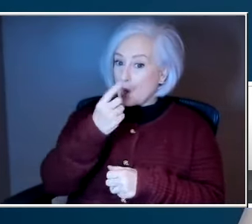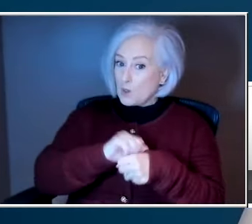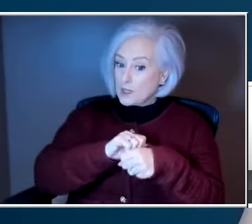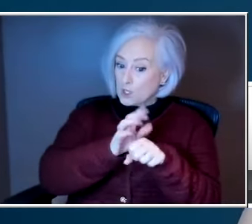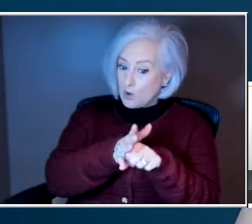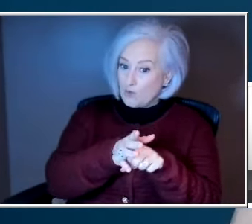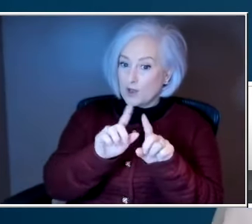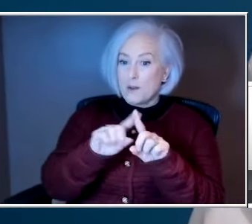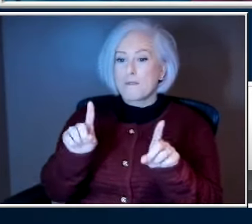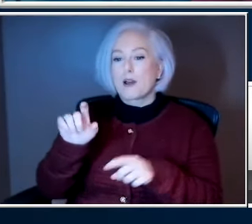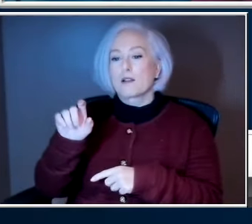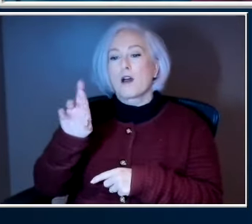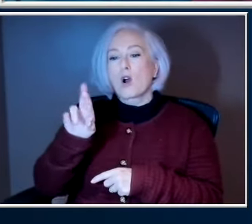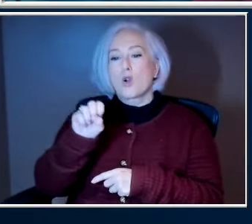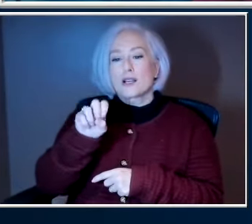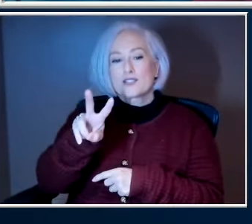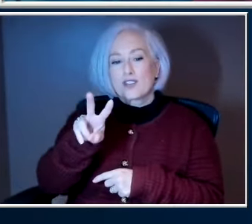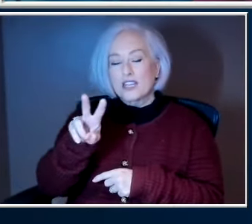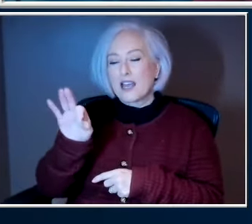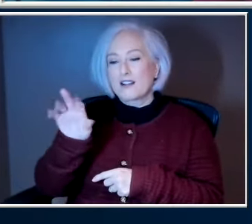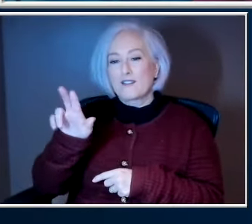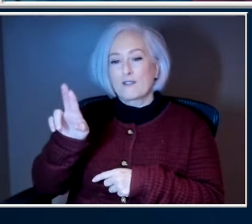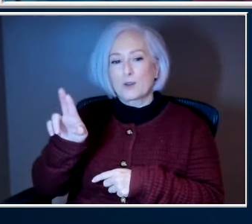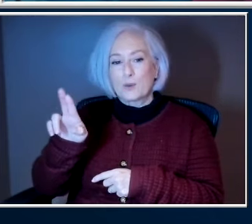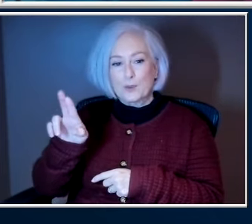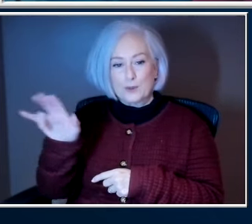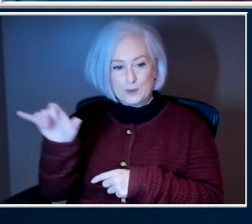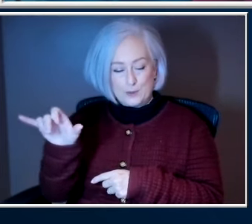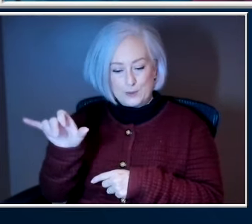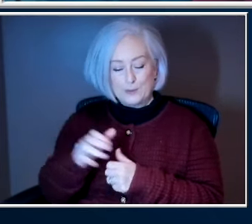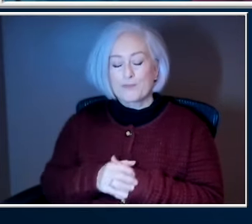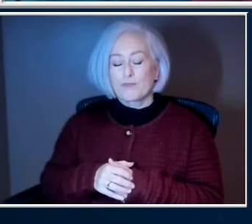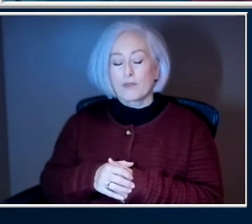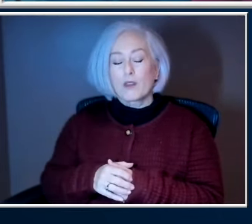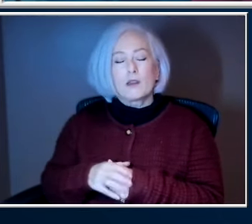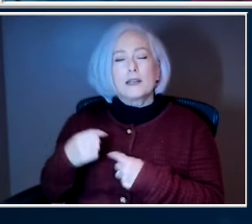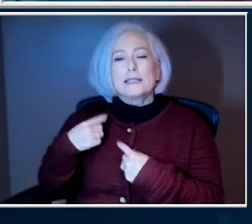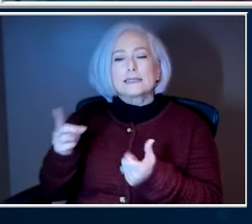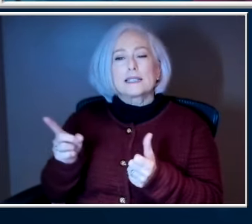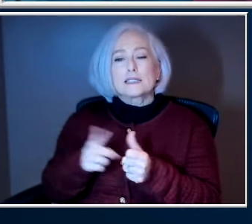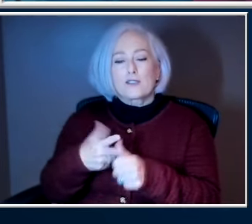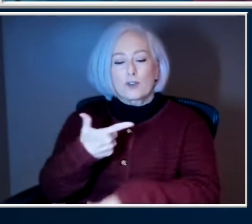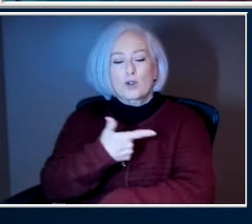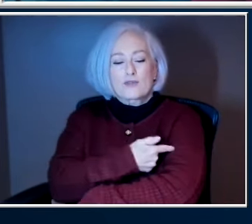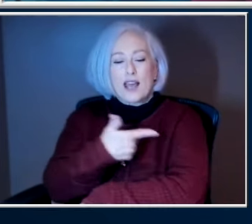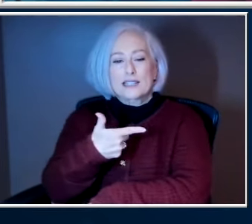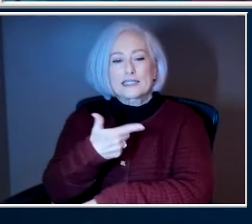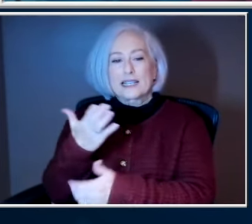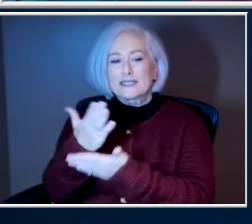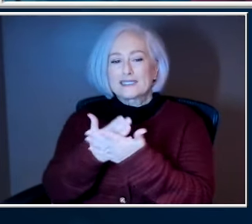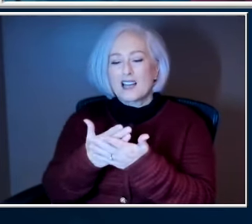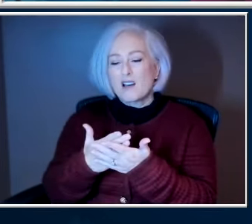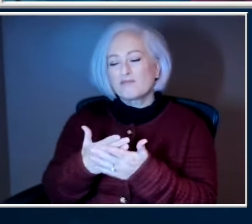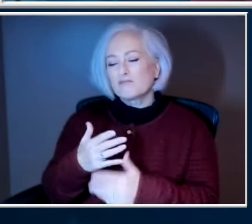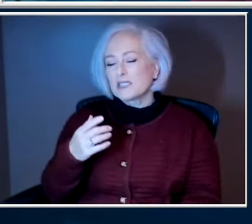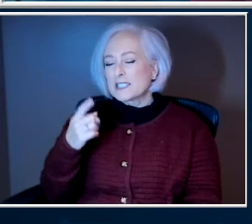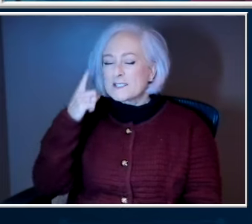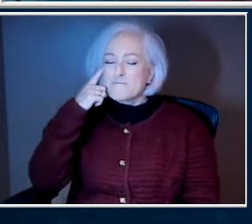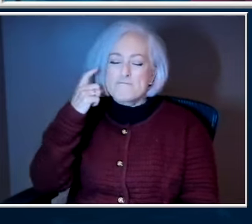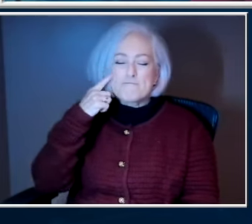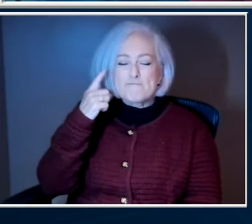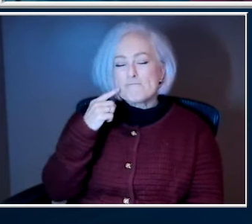and RSV as well. So ever since the very first COVID vaccines came out, some vaccine skeptics, they were concerned about side effects like blood